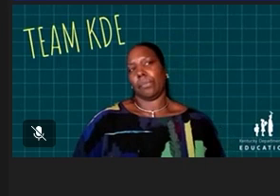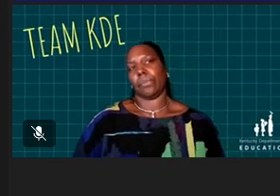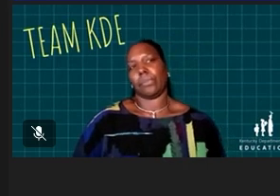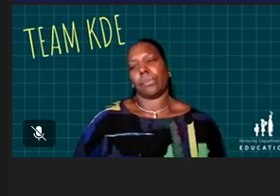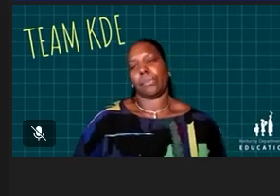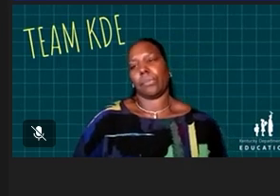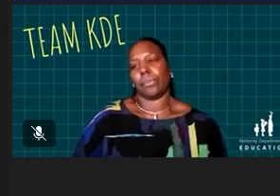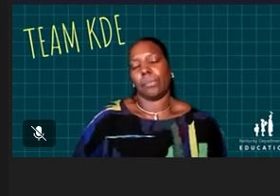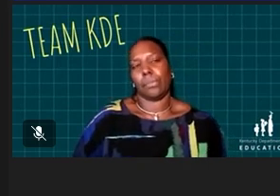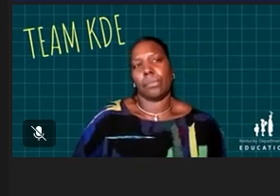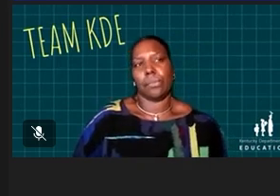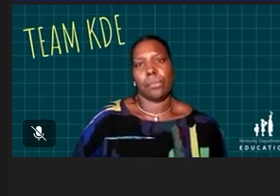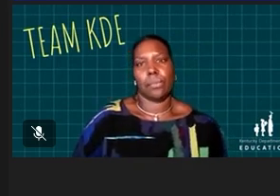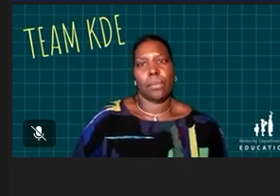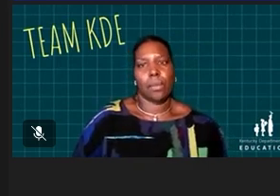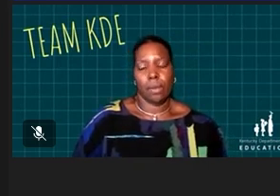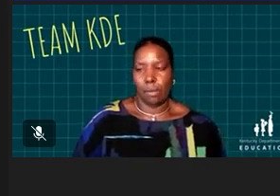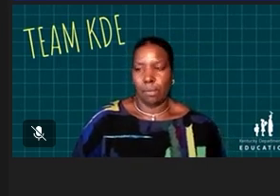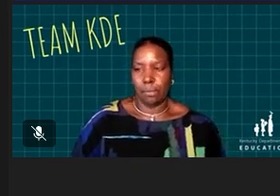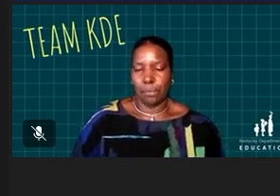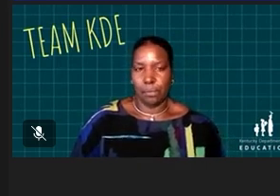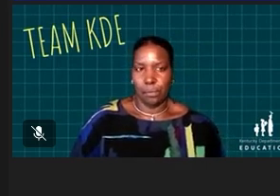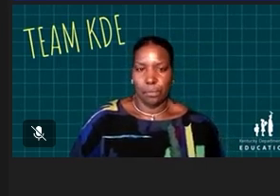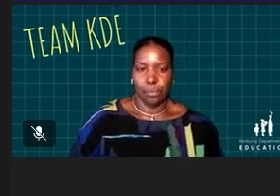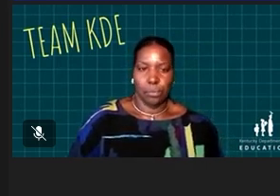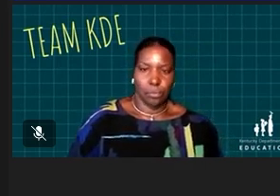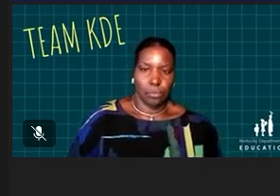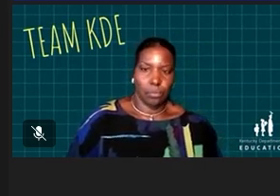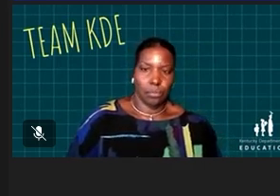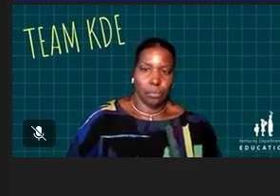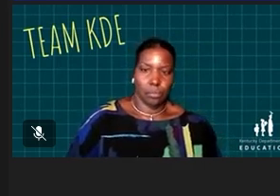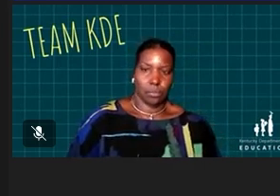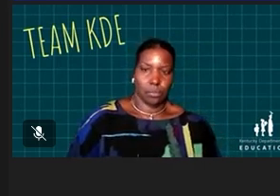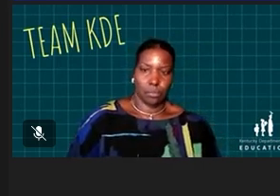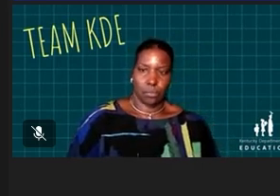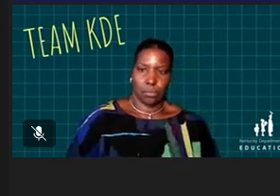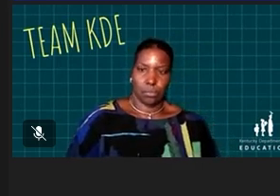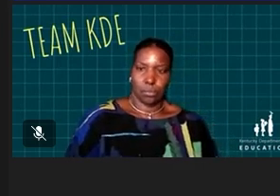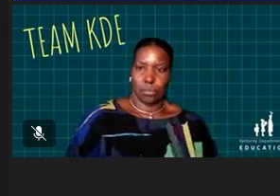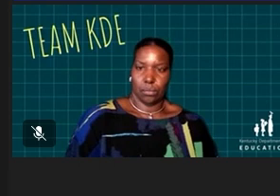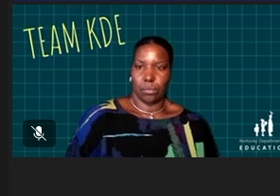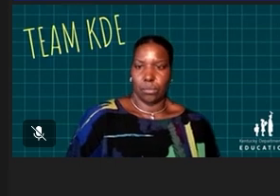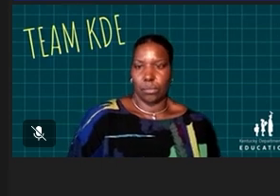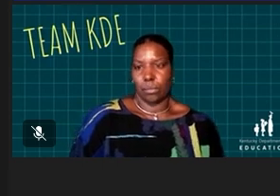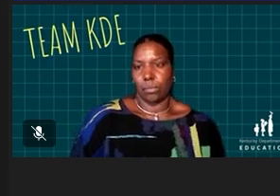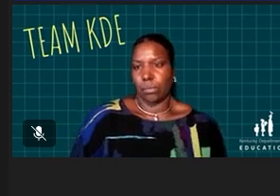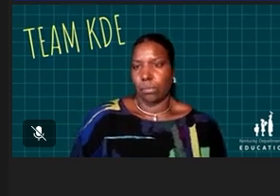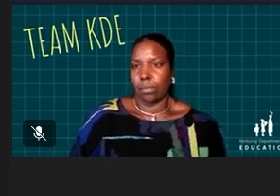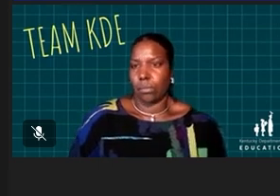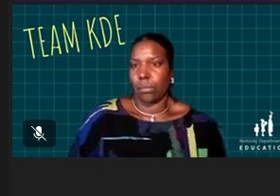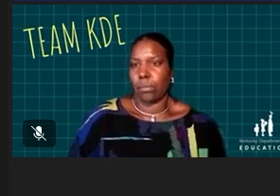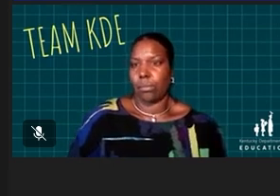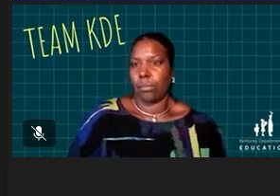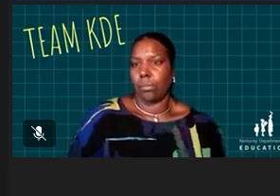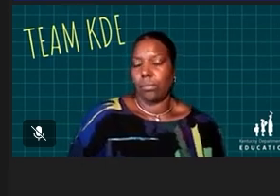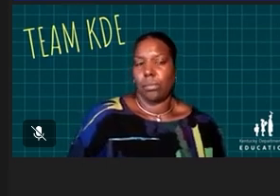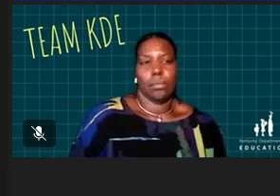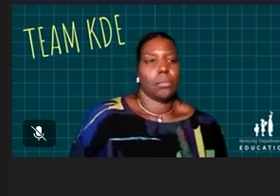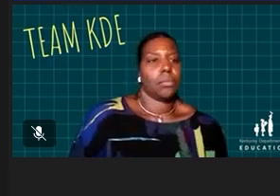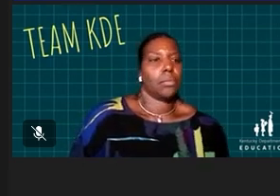support under the program rules. This is specifically going to